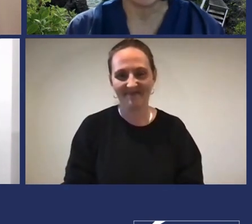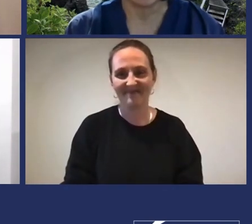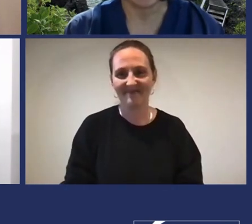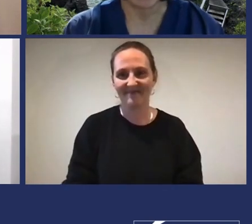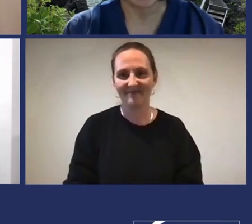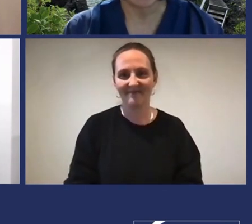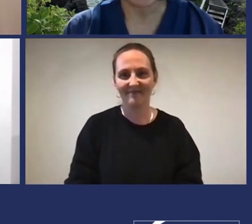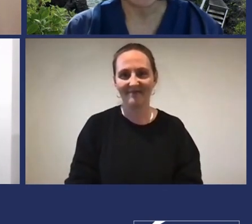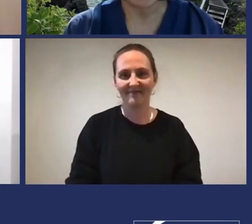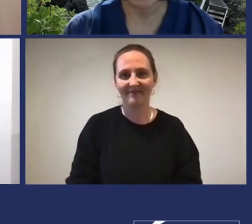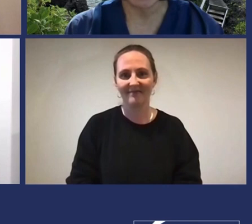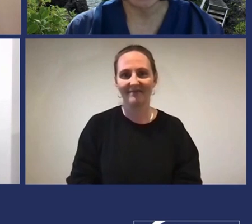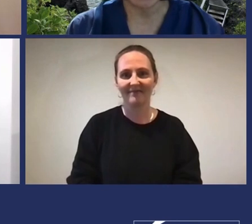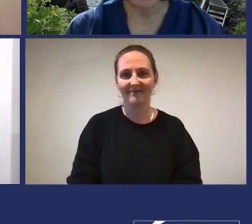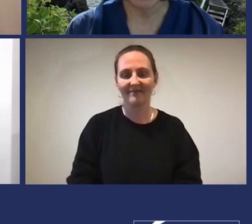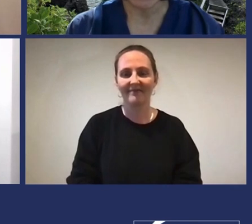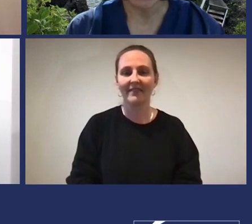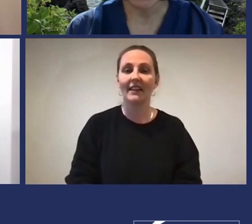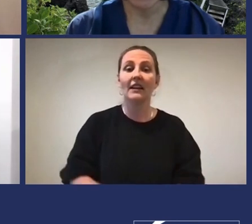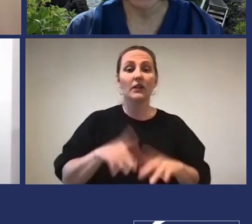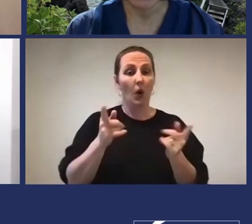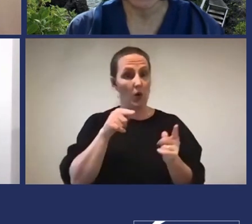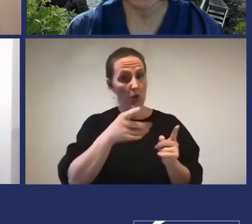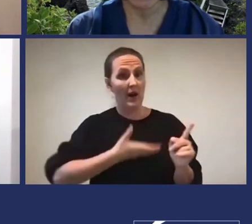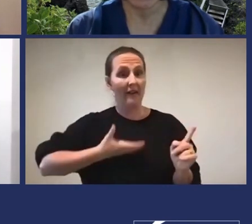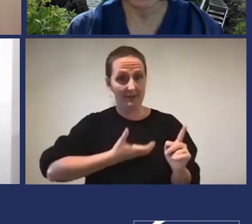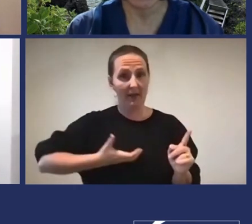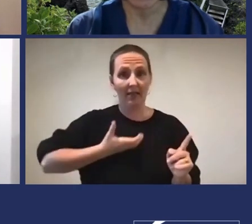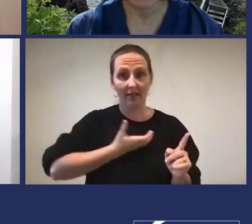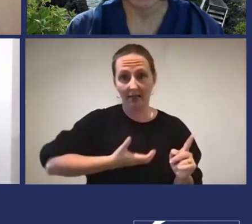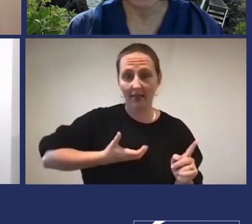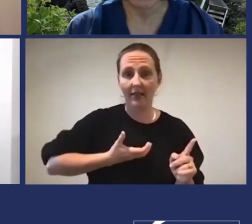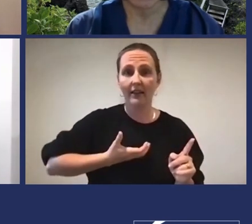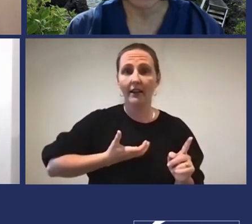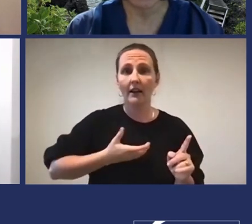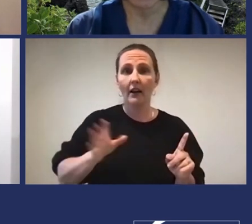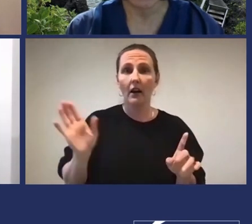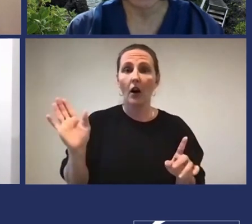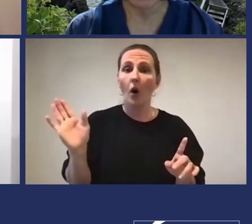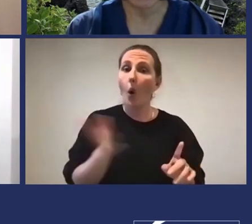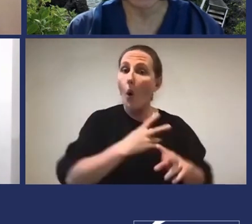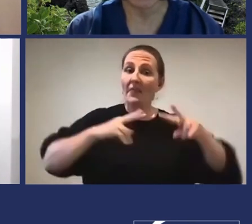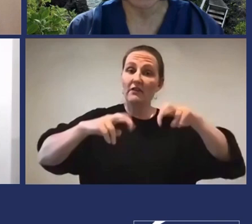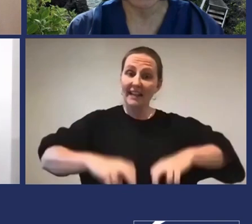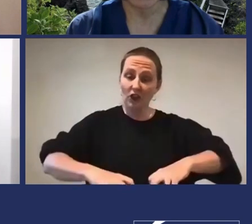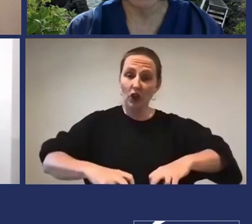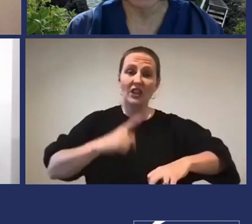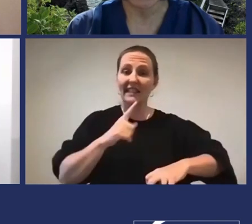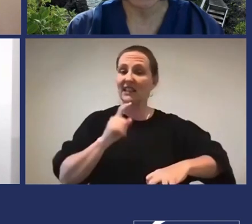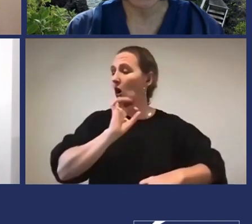okay, cool. So you're really comfy with it. All the research is saying that it's not going to hurt your